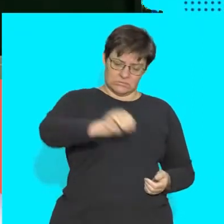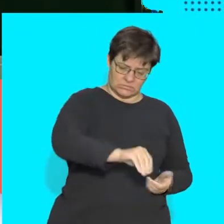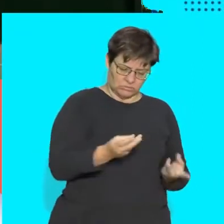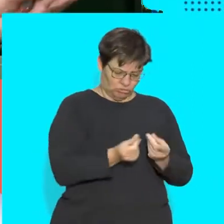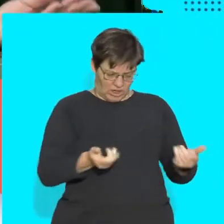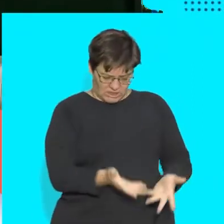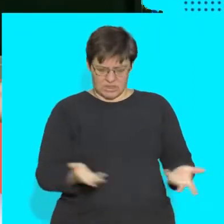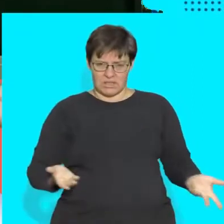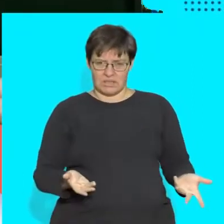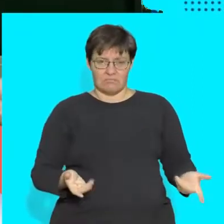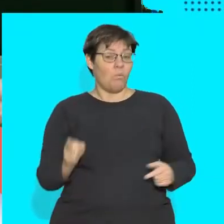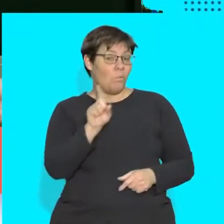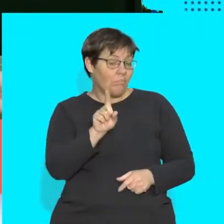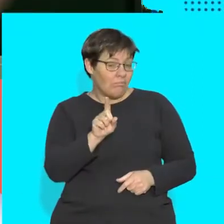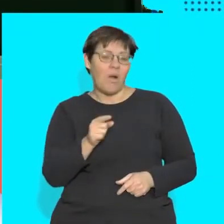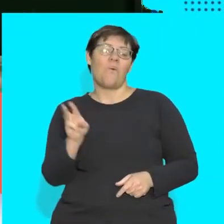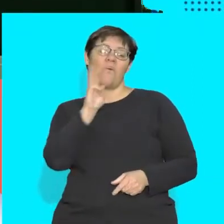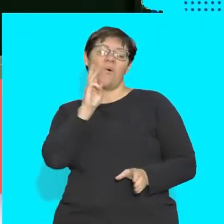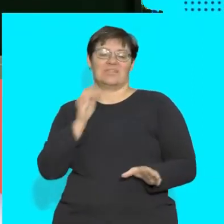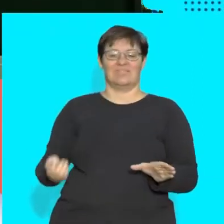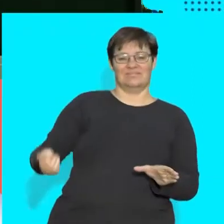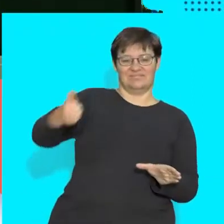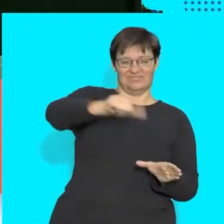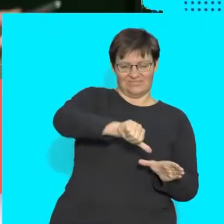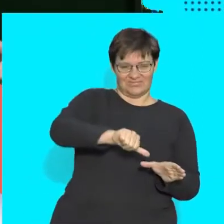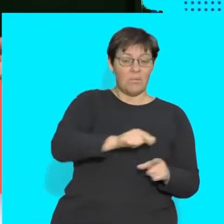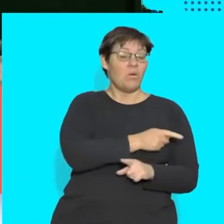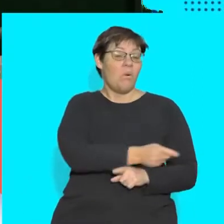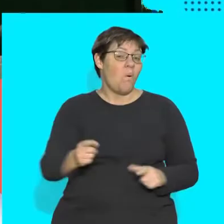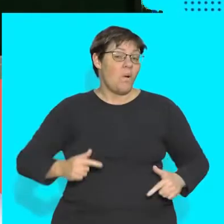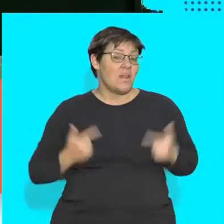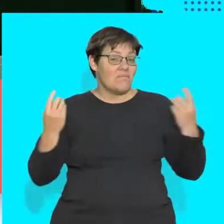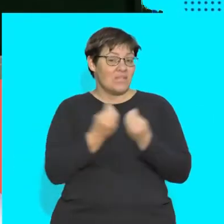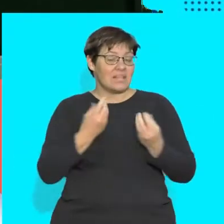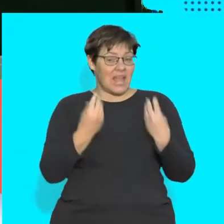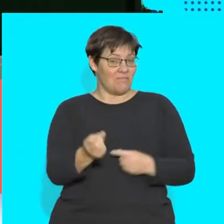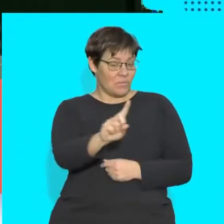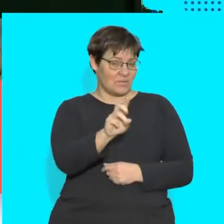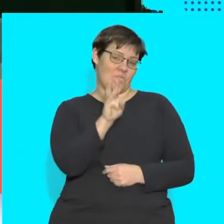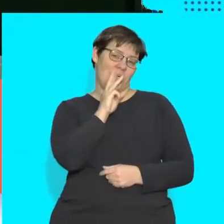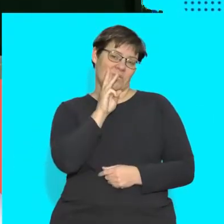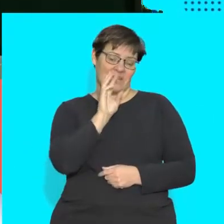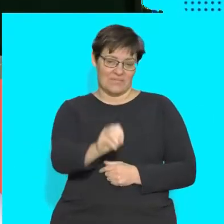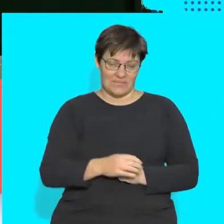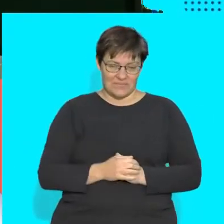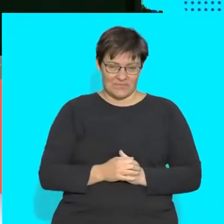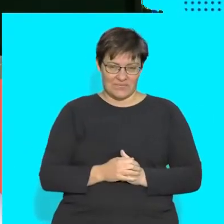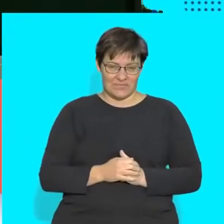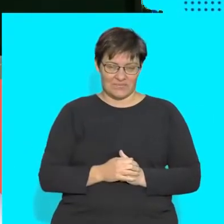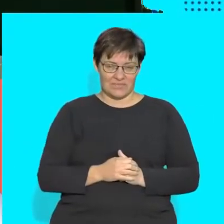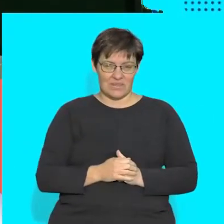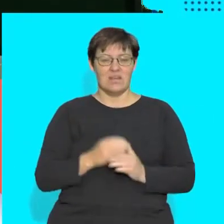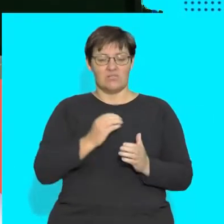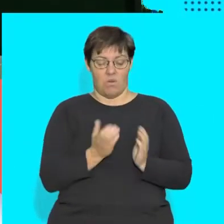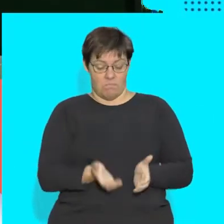jelly? Is the water. Because what do all living things mostly consist of? Water. So imagine now I take